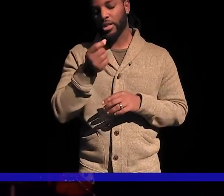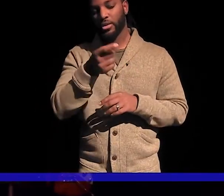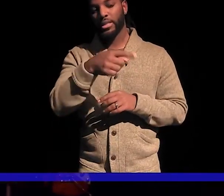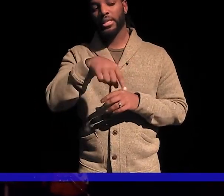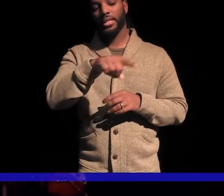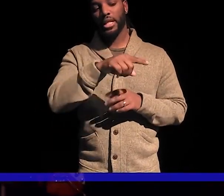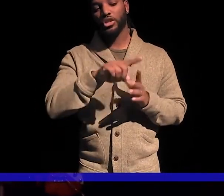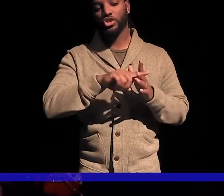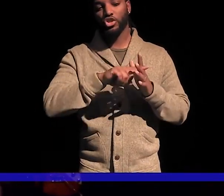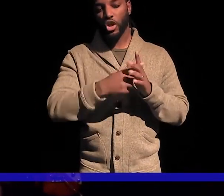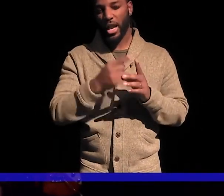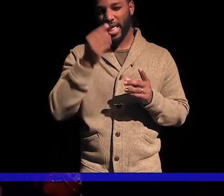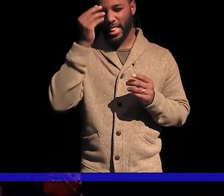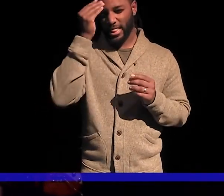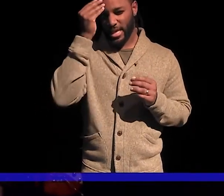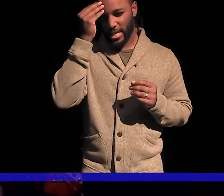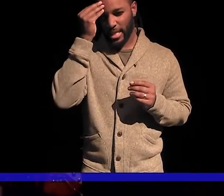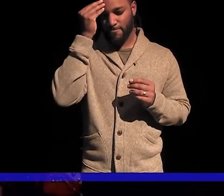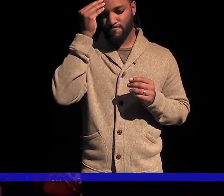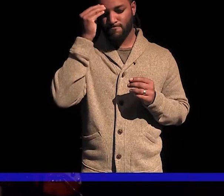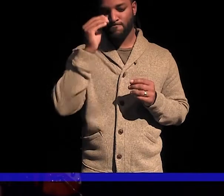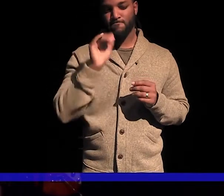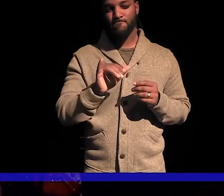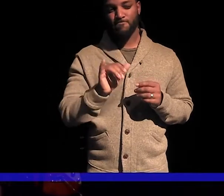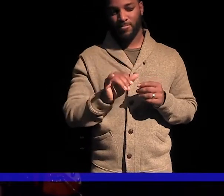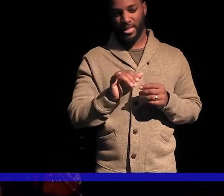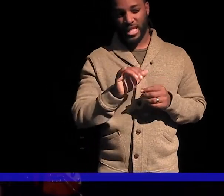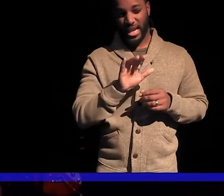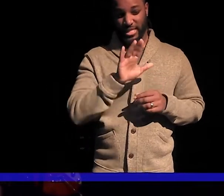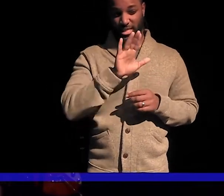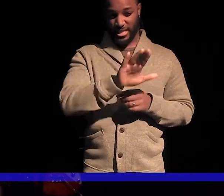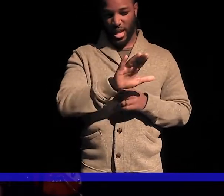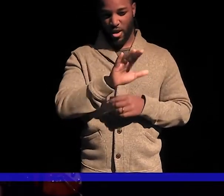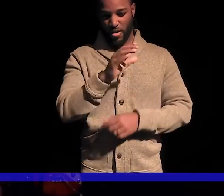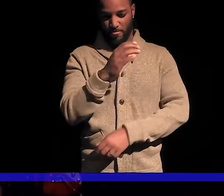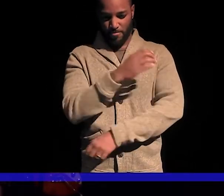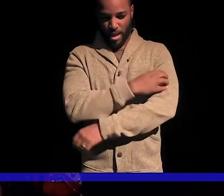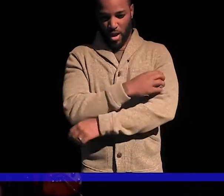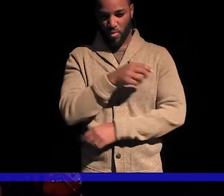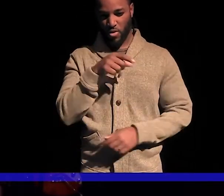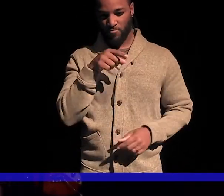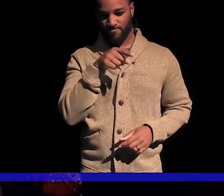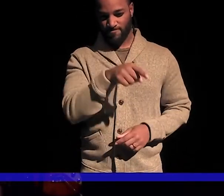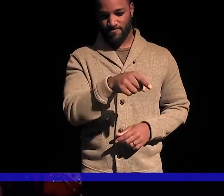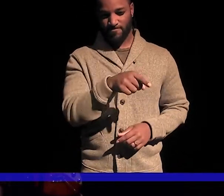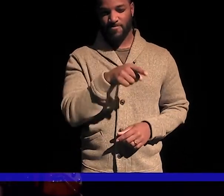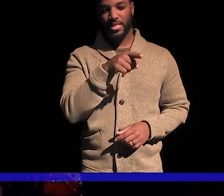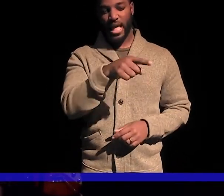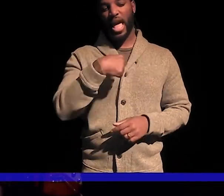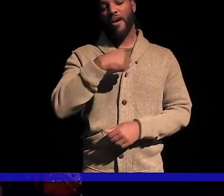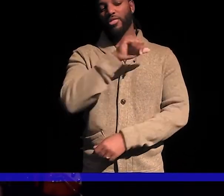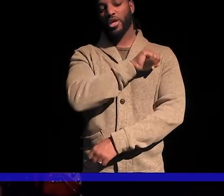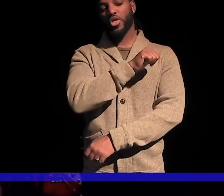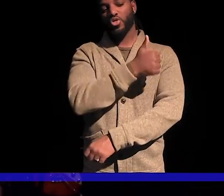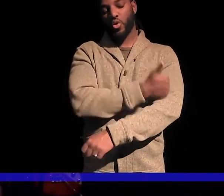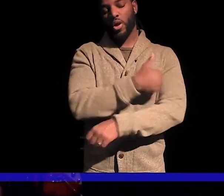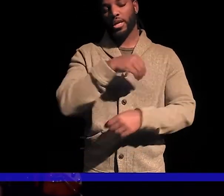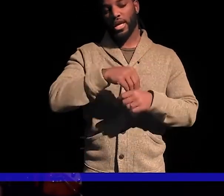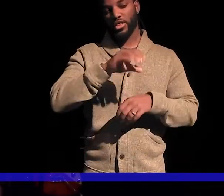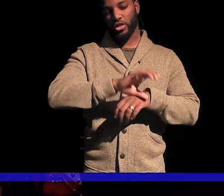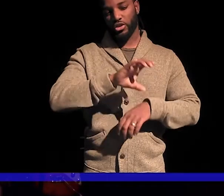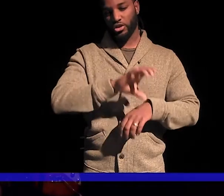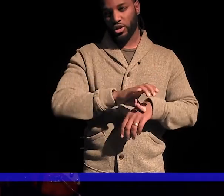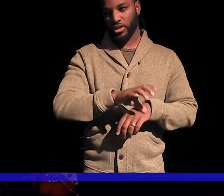started thinking that it was within their prerogative and discretion to have the power and the authority, and that